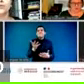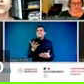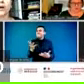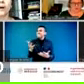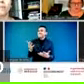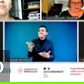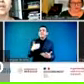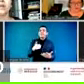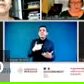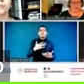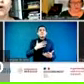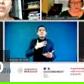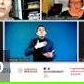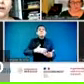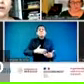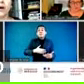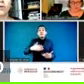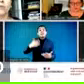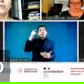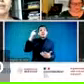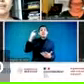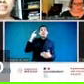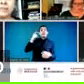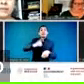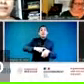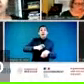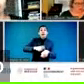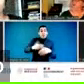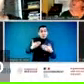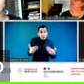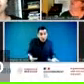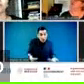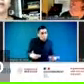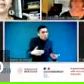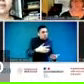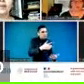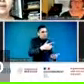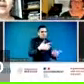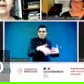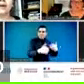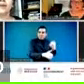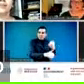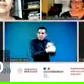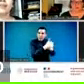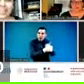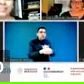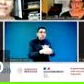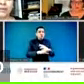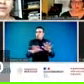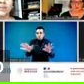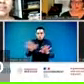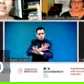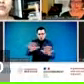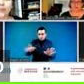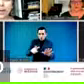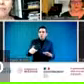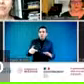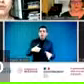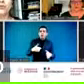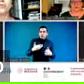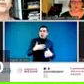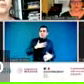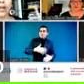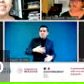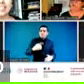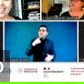to reports about how women feel intimidated or inhibited. But I think the narrative that we really need to frame through